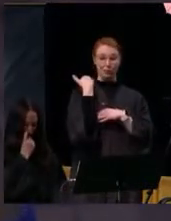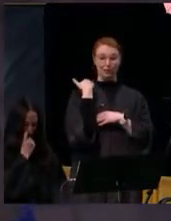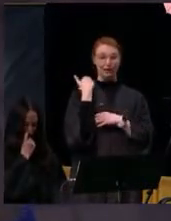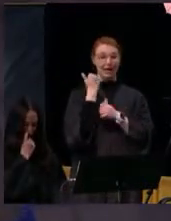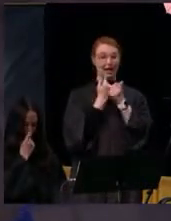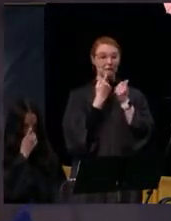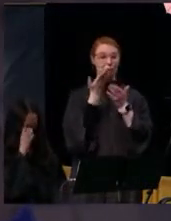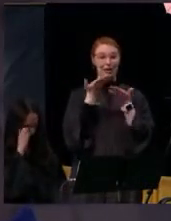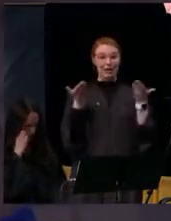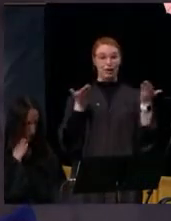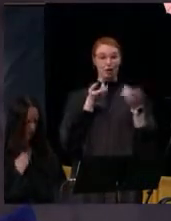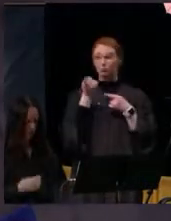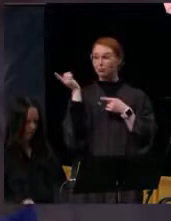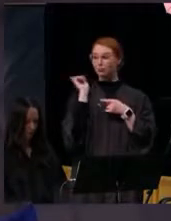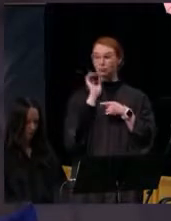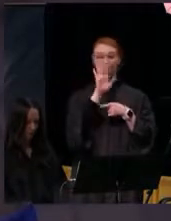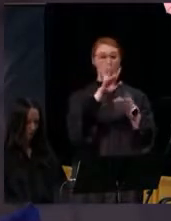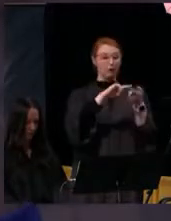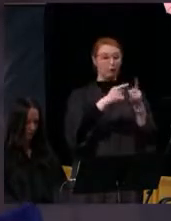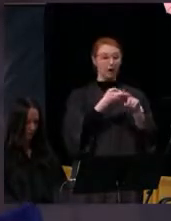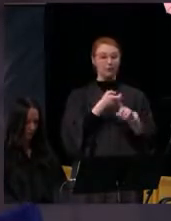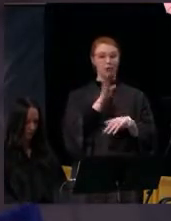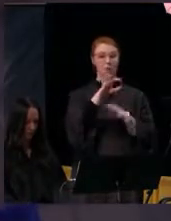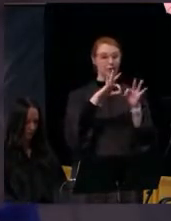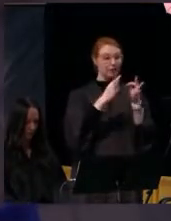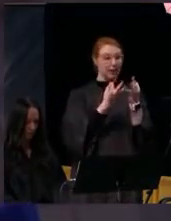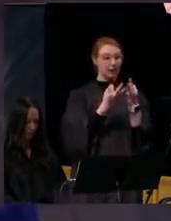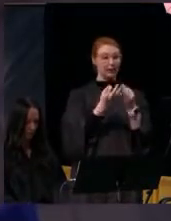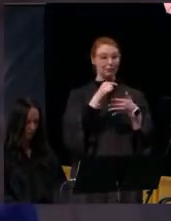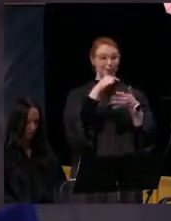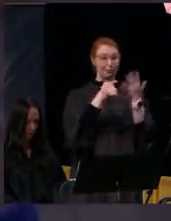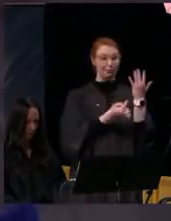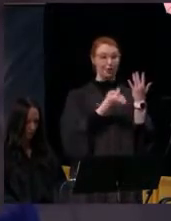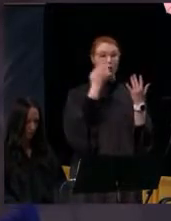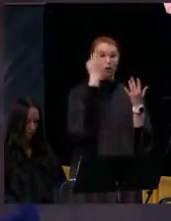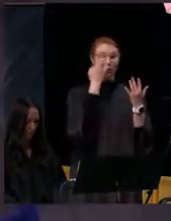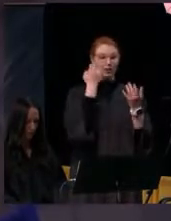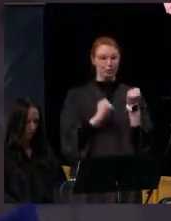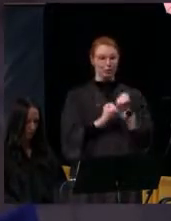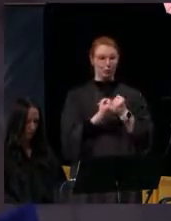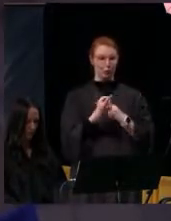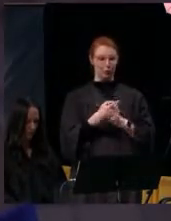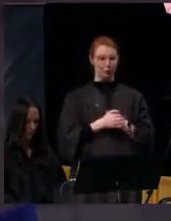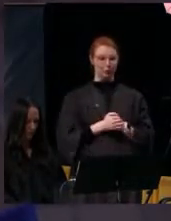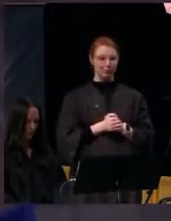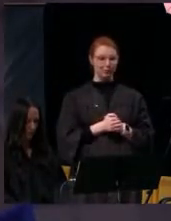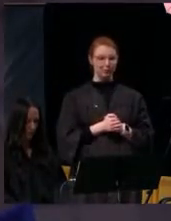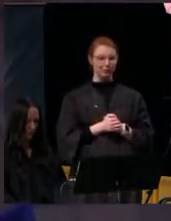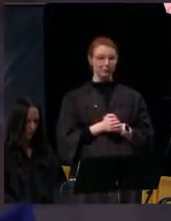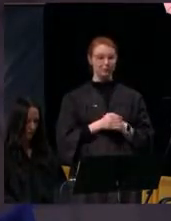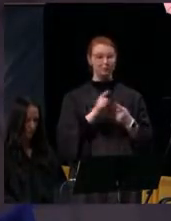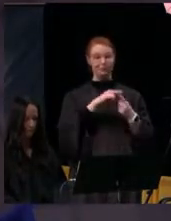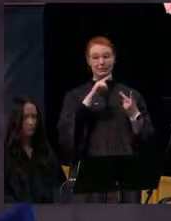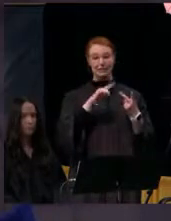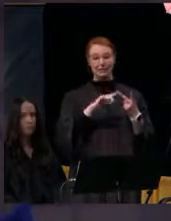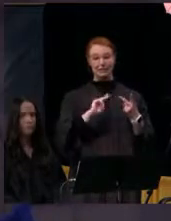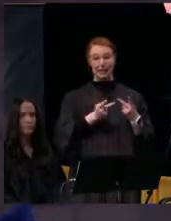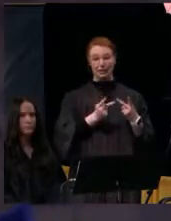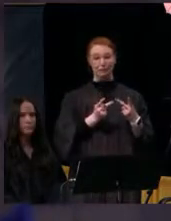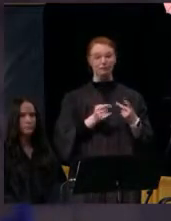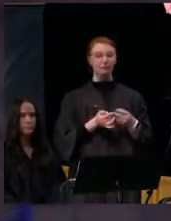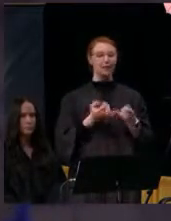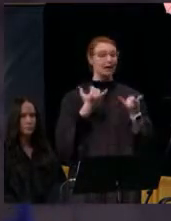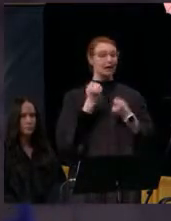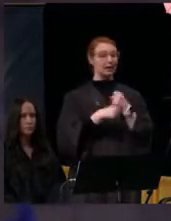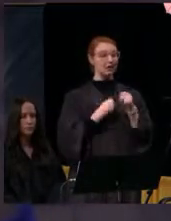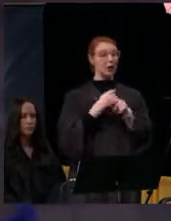on the stage, your peers, your family, why we support you. Secondly, this year's